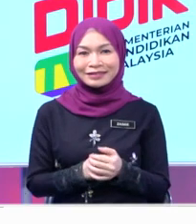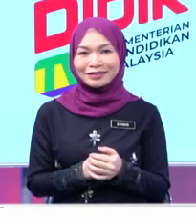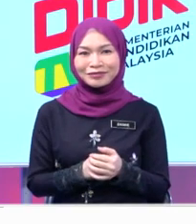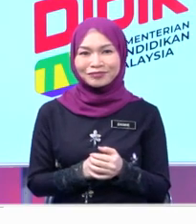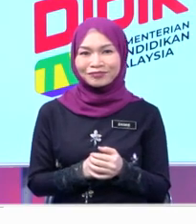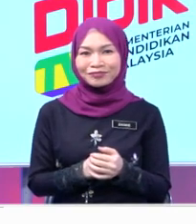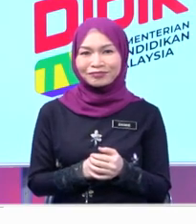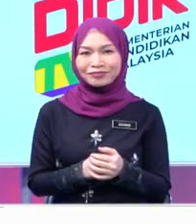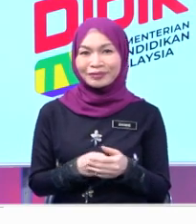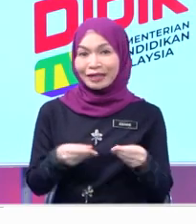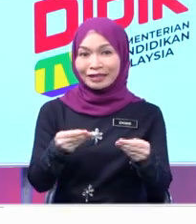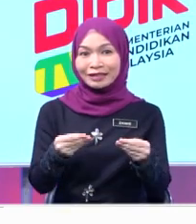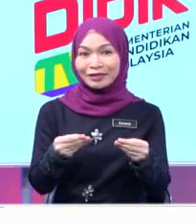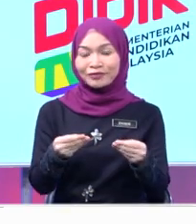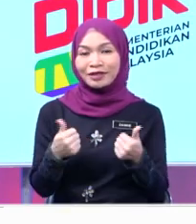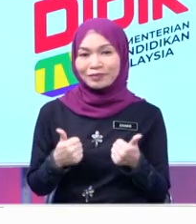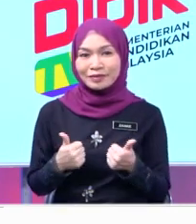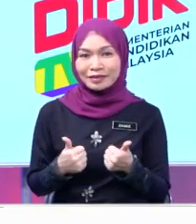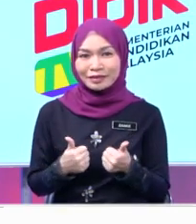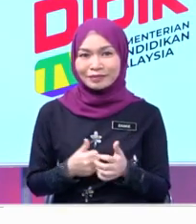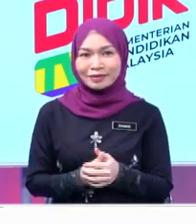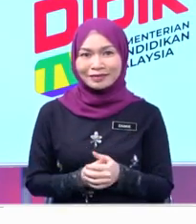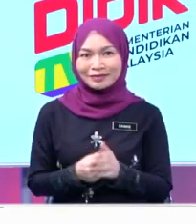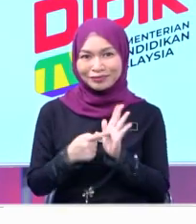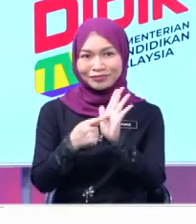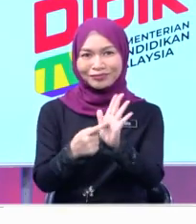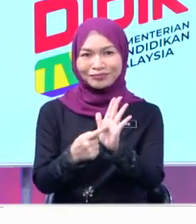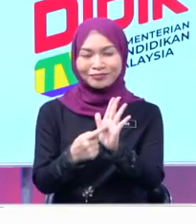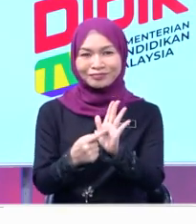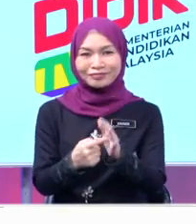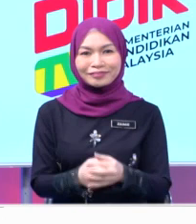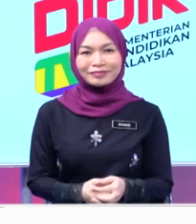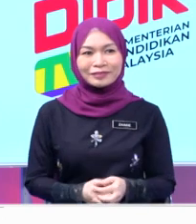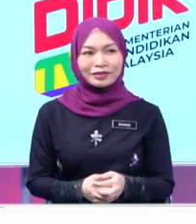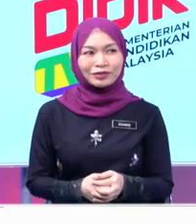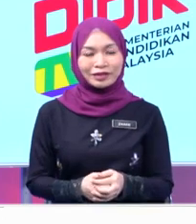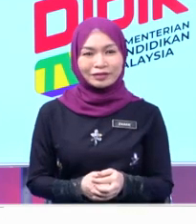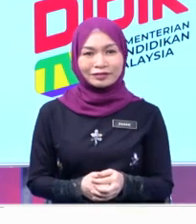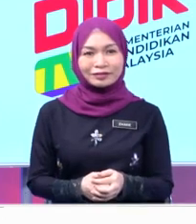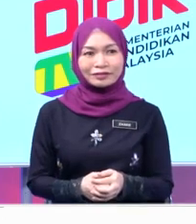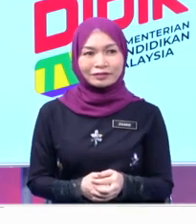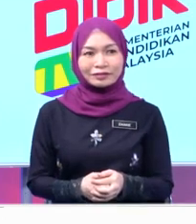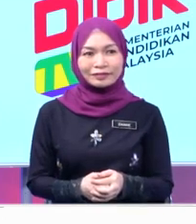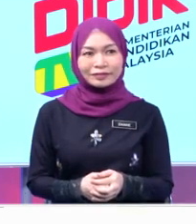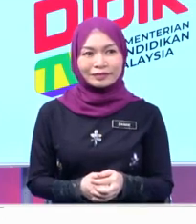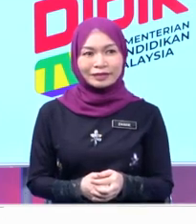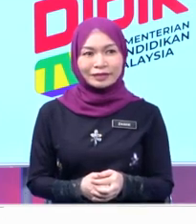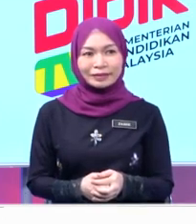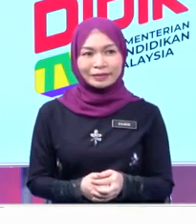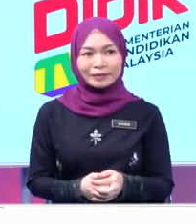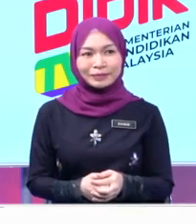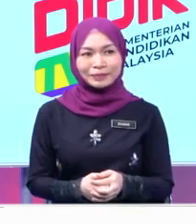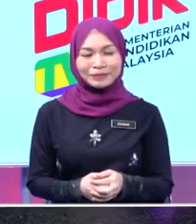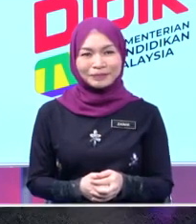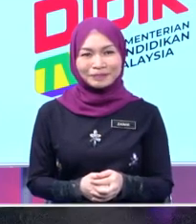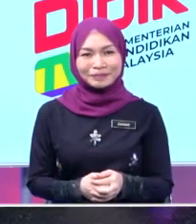your hands to share with us your example sentence. Okay, so as the pupils are trying out, I think we'll give them probably